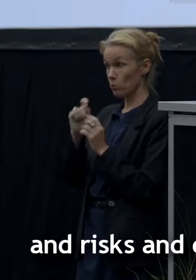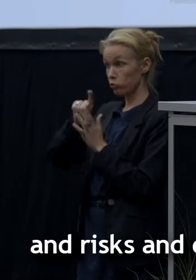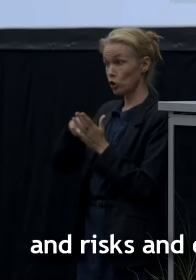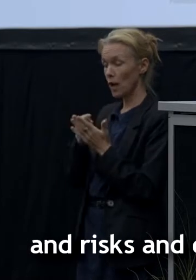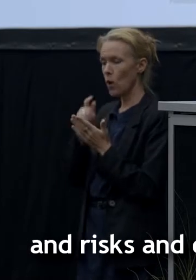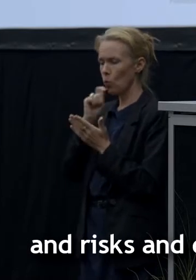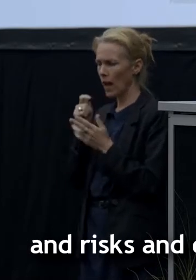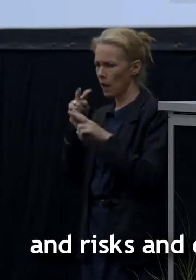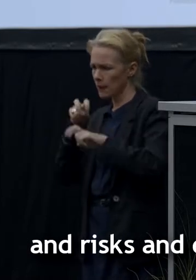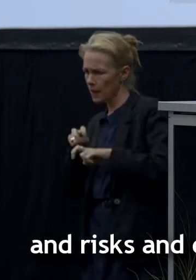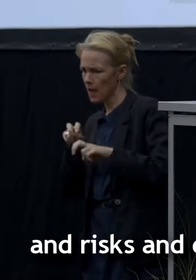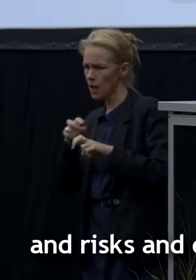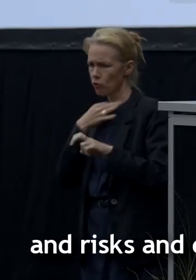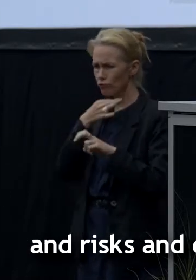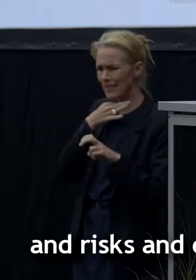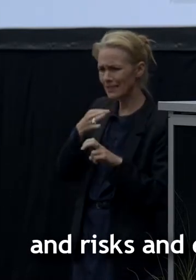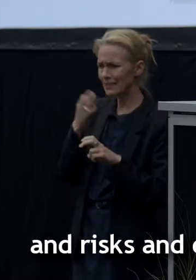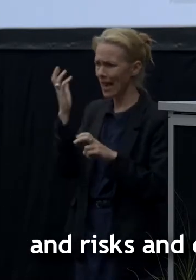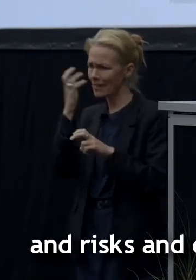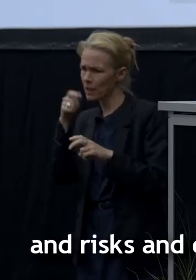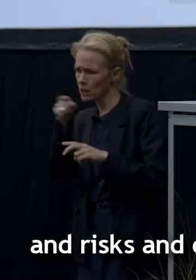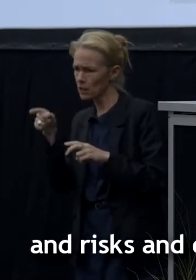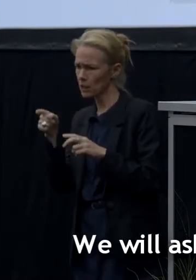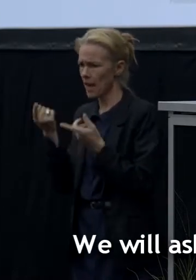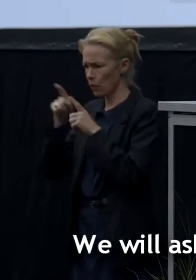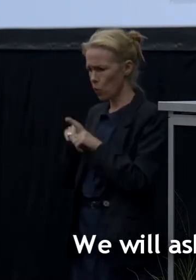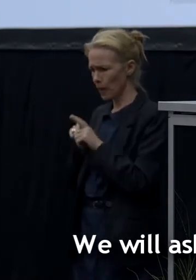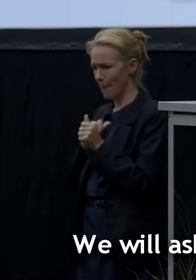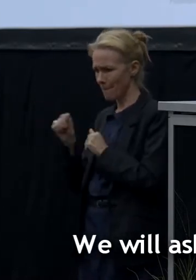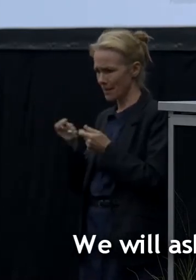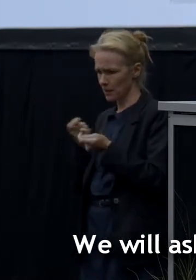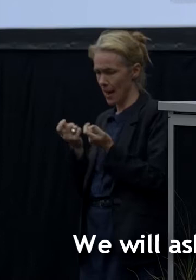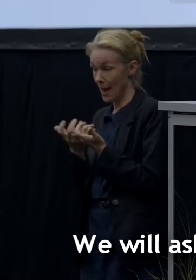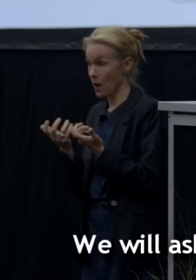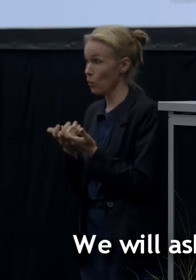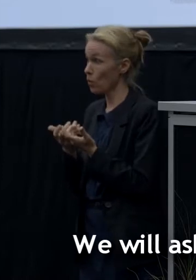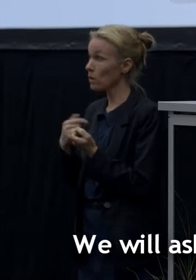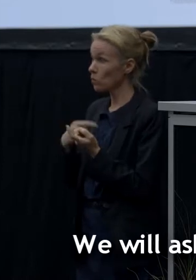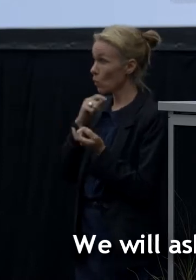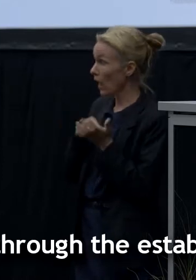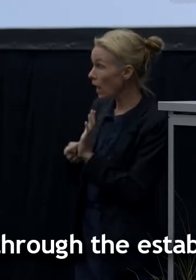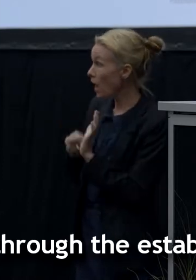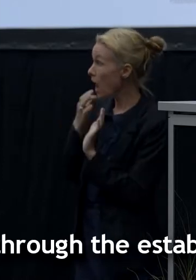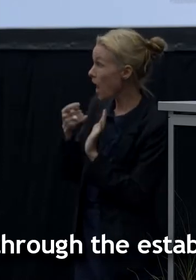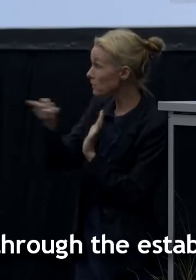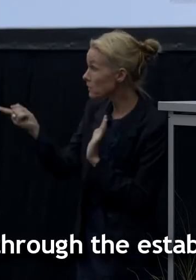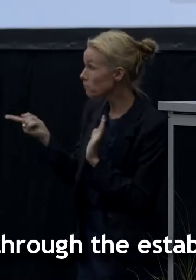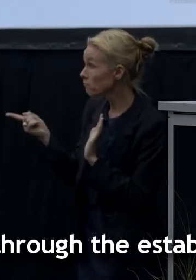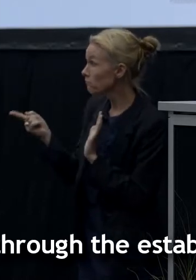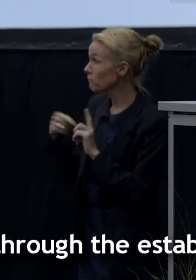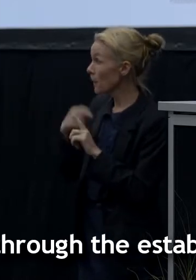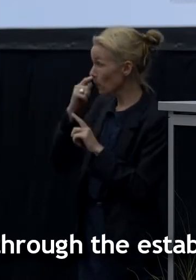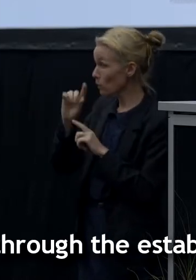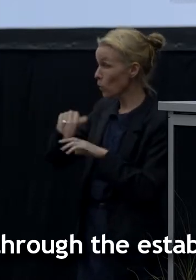hazards and risks and explore management options for Kāpiti. We will ask you to become involved formally for the establishment of